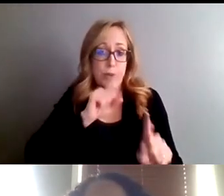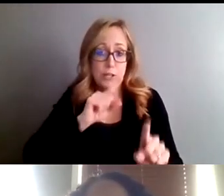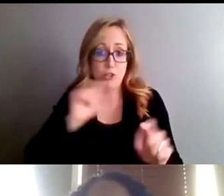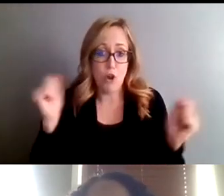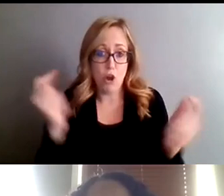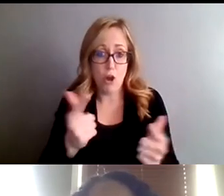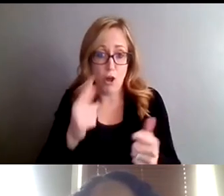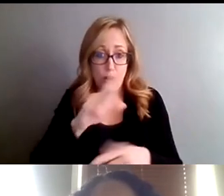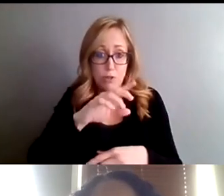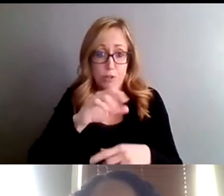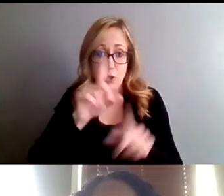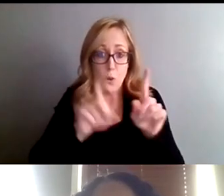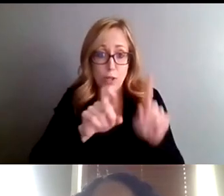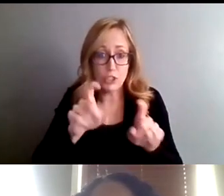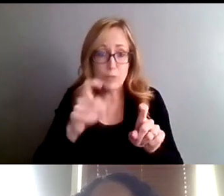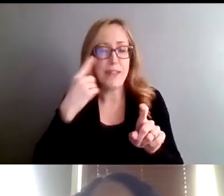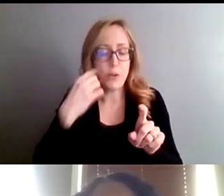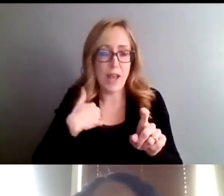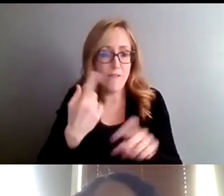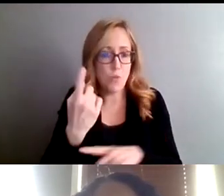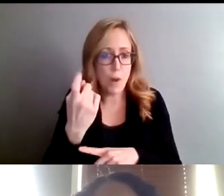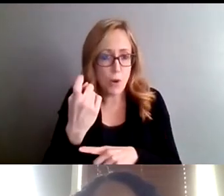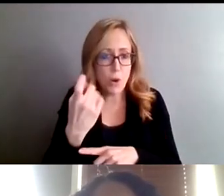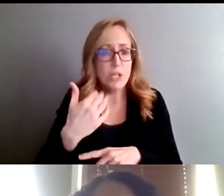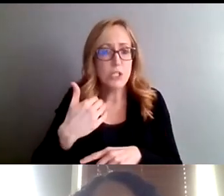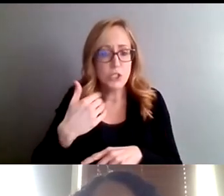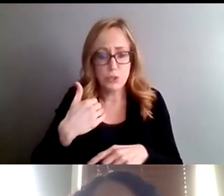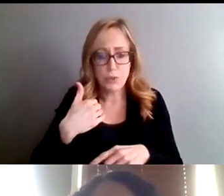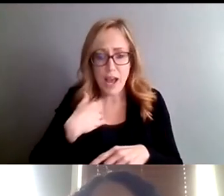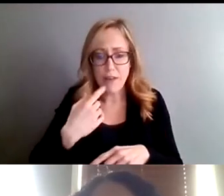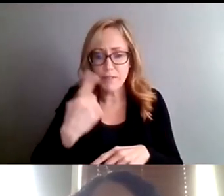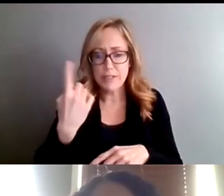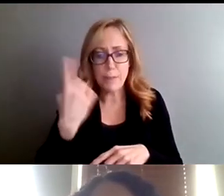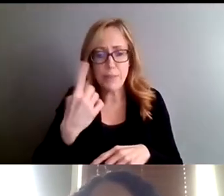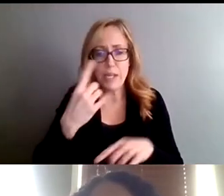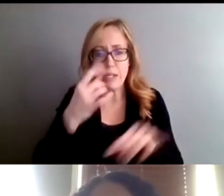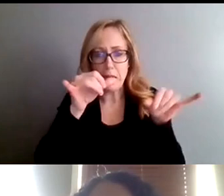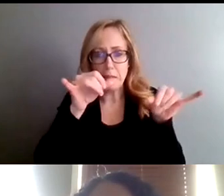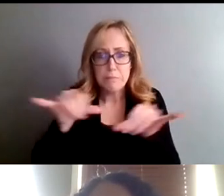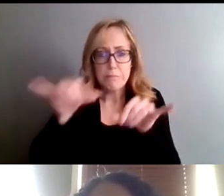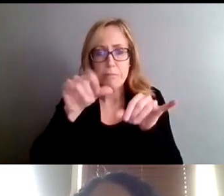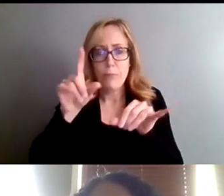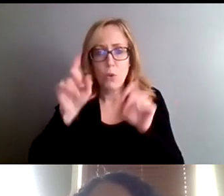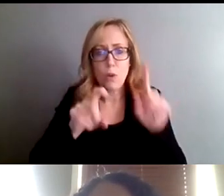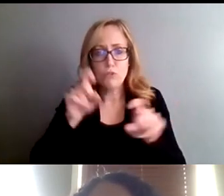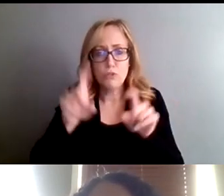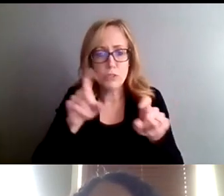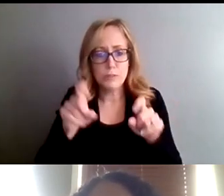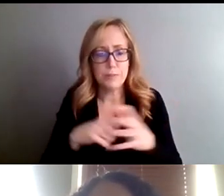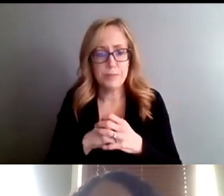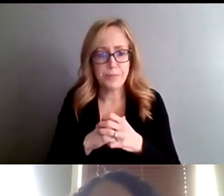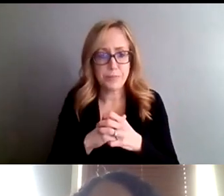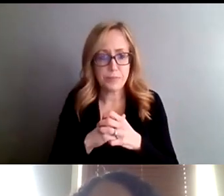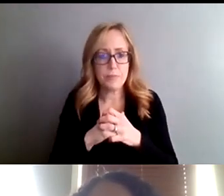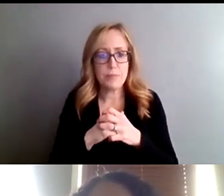have time though for about one more question. Jeffrey, if you see a high frequency item, I want to make sure that we can just